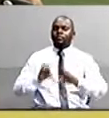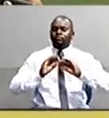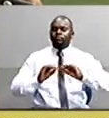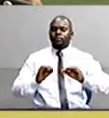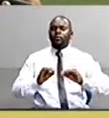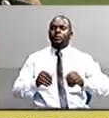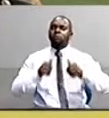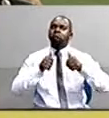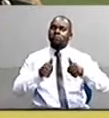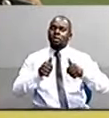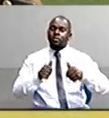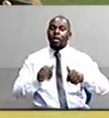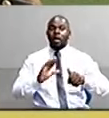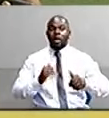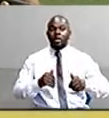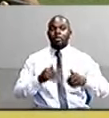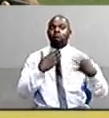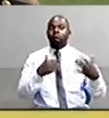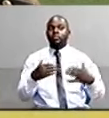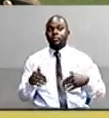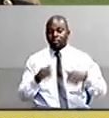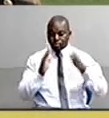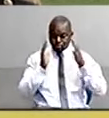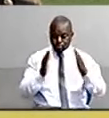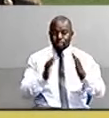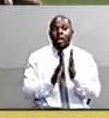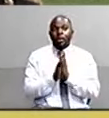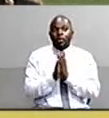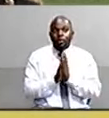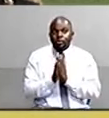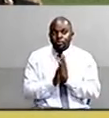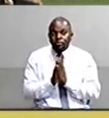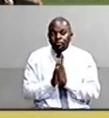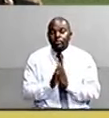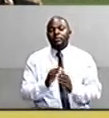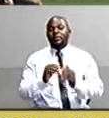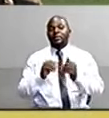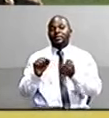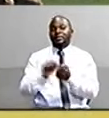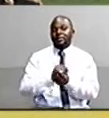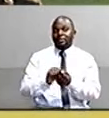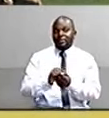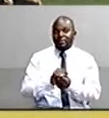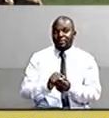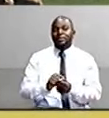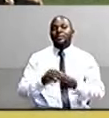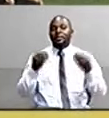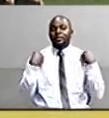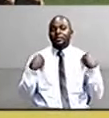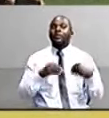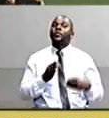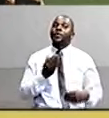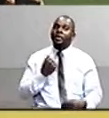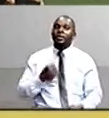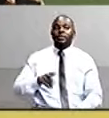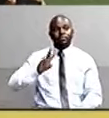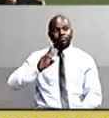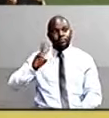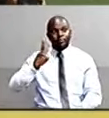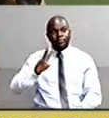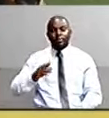players, we are focused and motivated. On Saturday's game, we need victory. On behalf of my